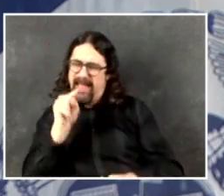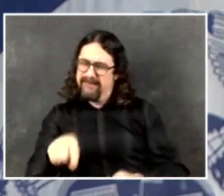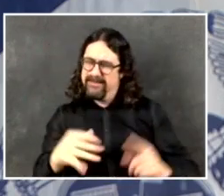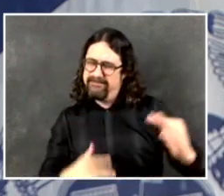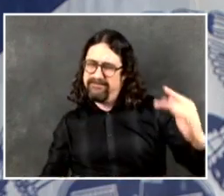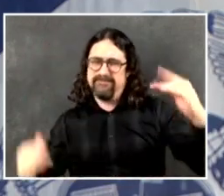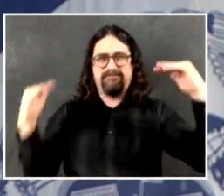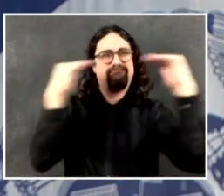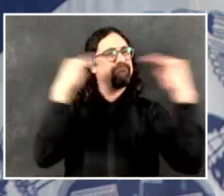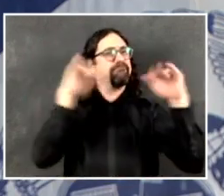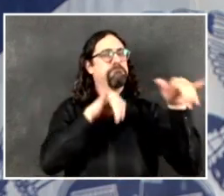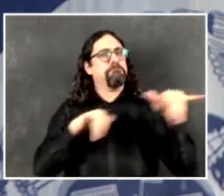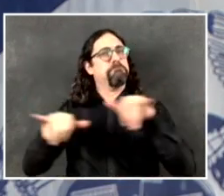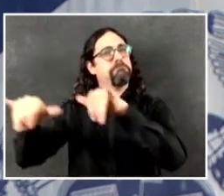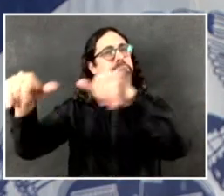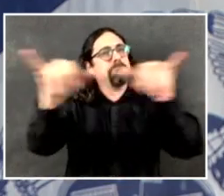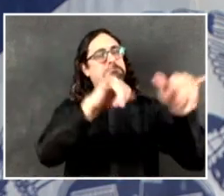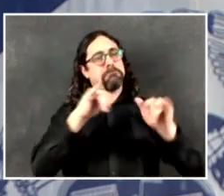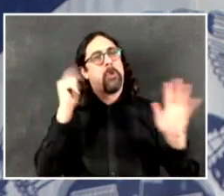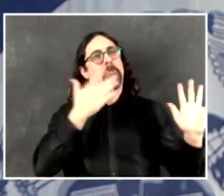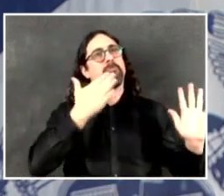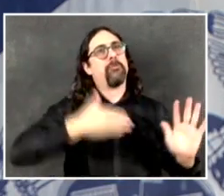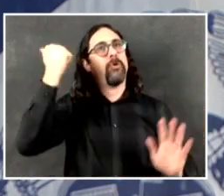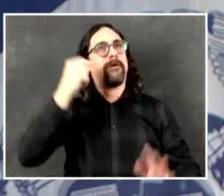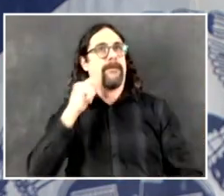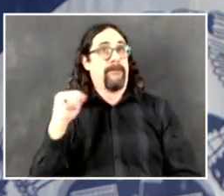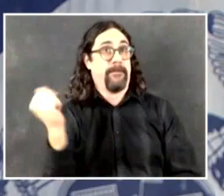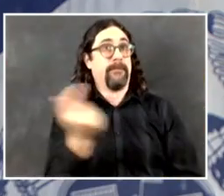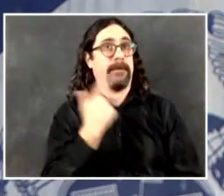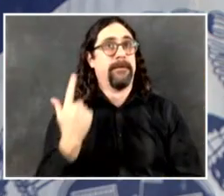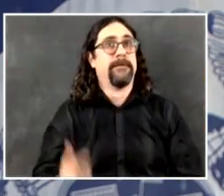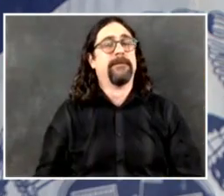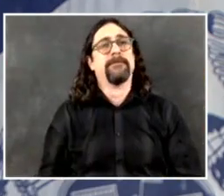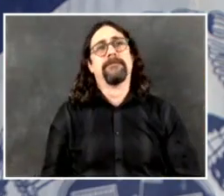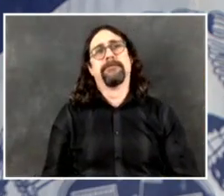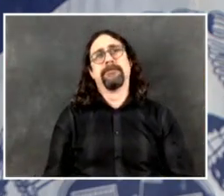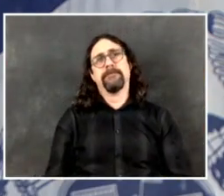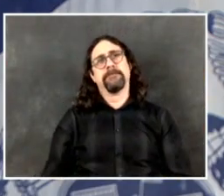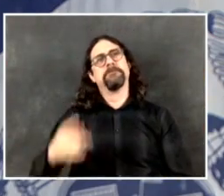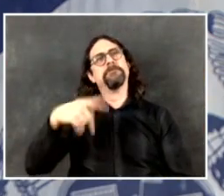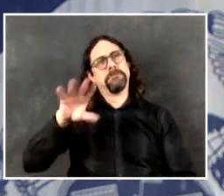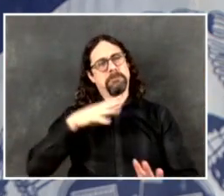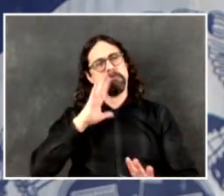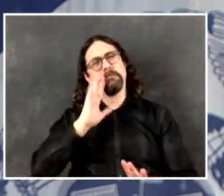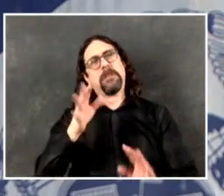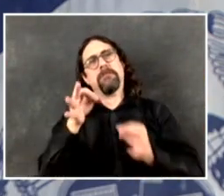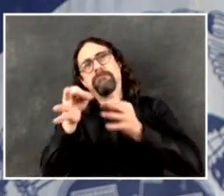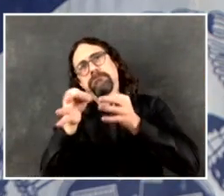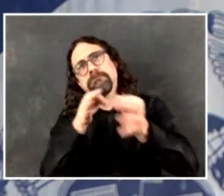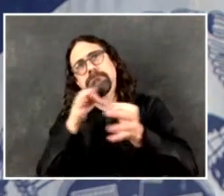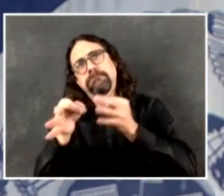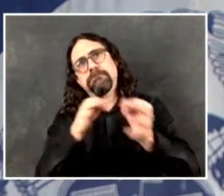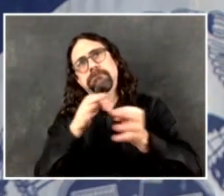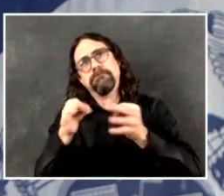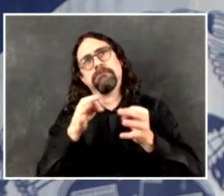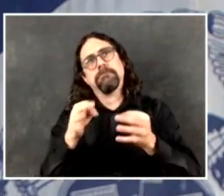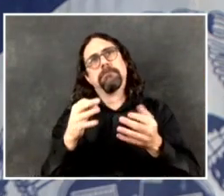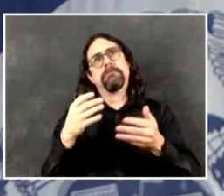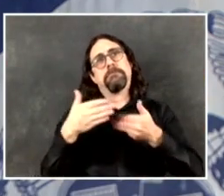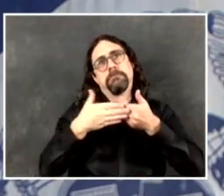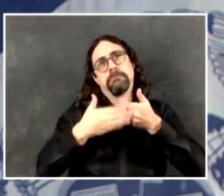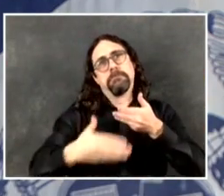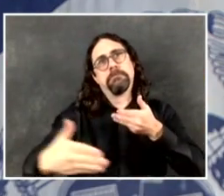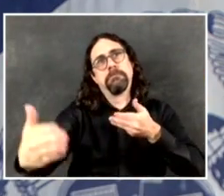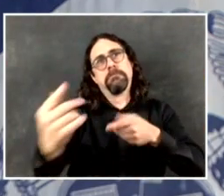immediate efforts to restart, the first steps, and then over the weeks ahead and the months ahead, a deeper vision of what